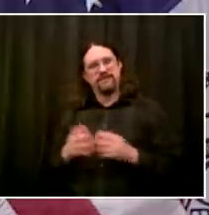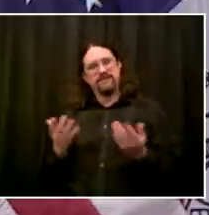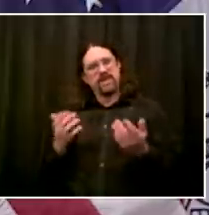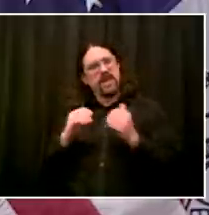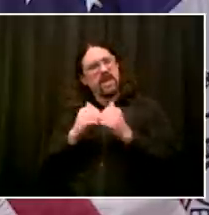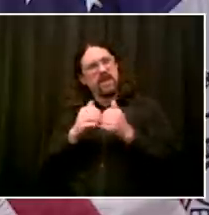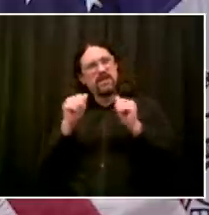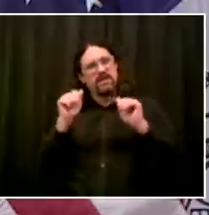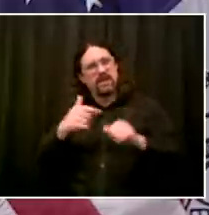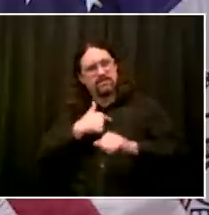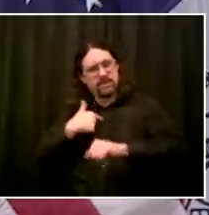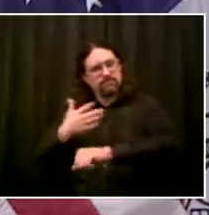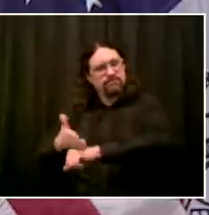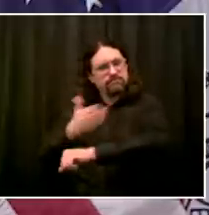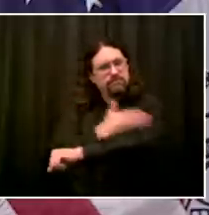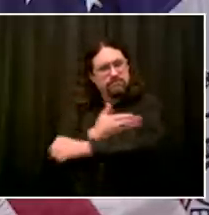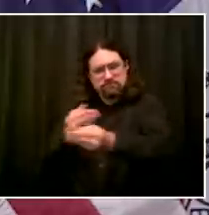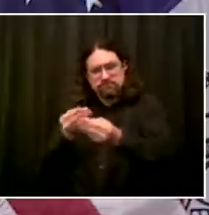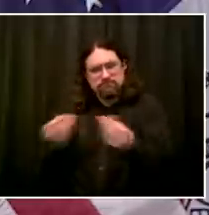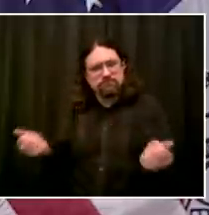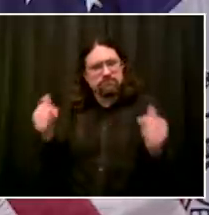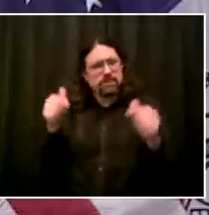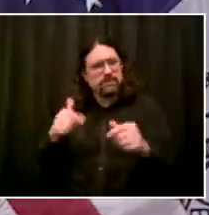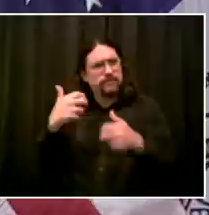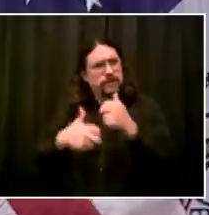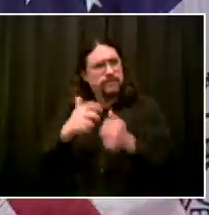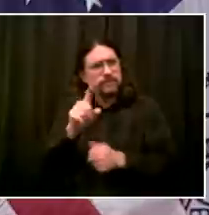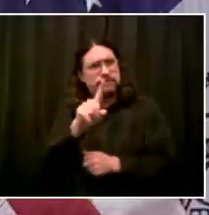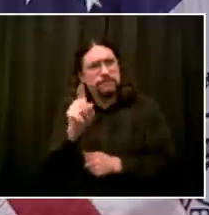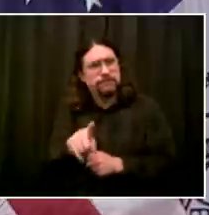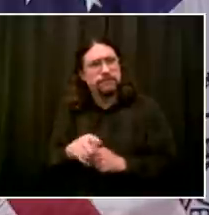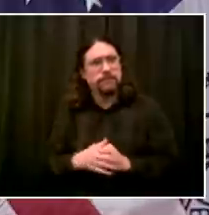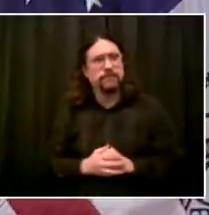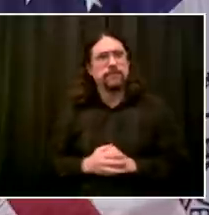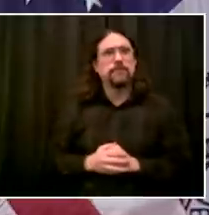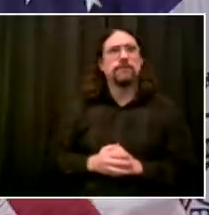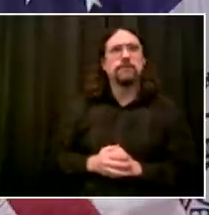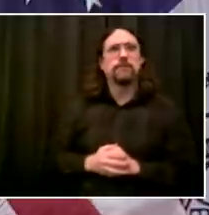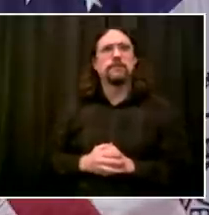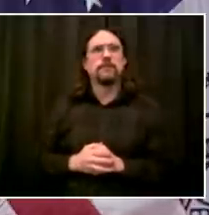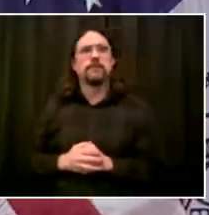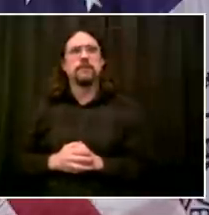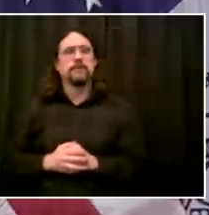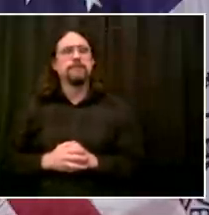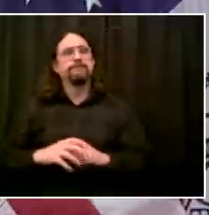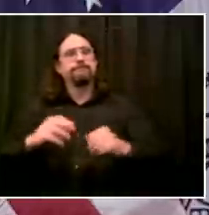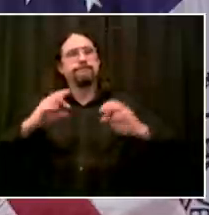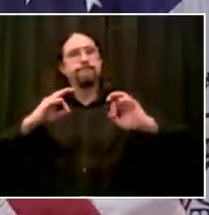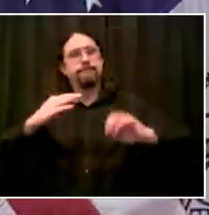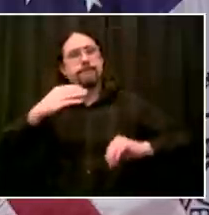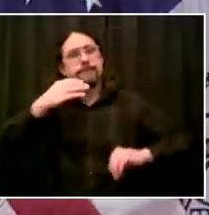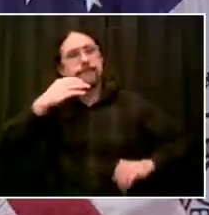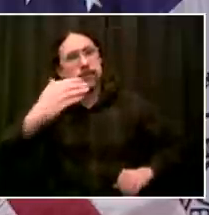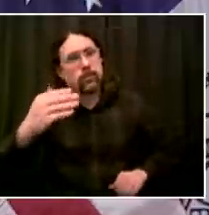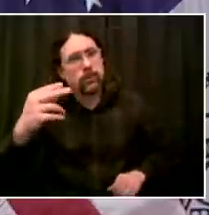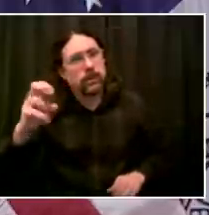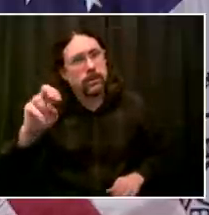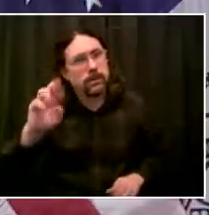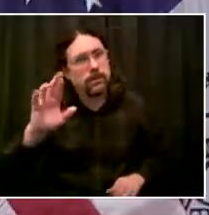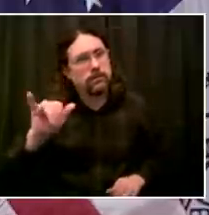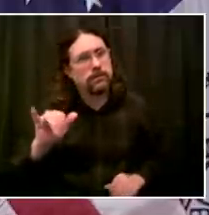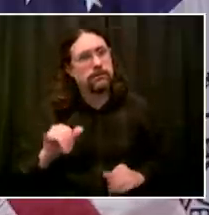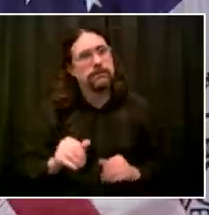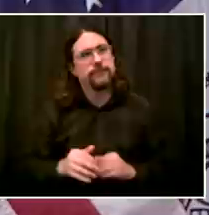on the matters at hand. Yeah, I think, and I've talked to a lot of New Yorkers about this, that people have found these daily briefings